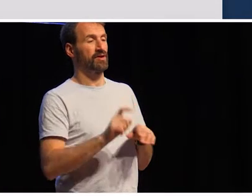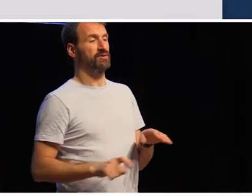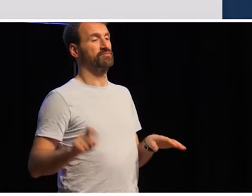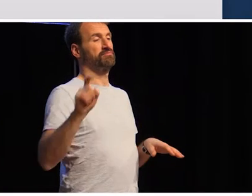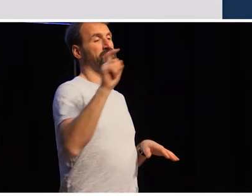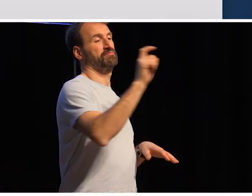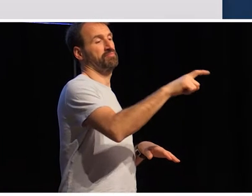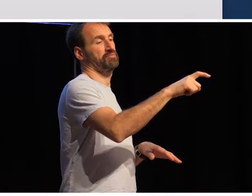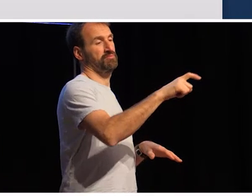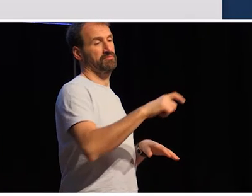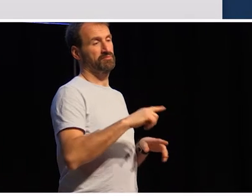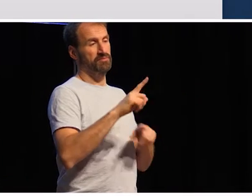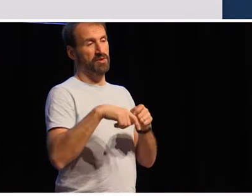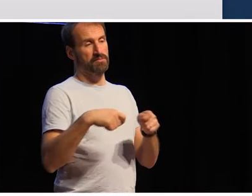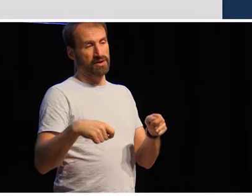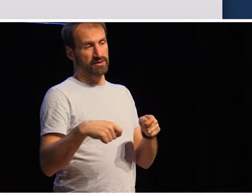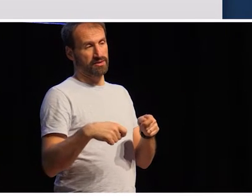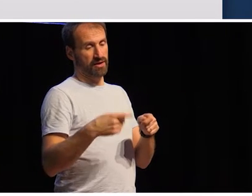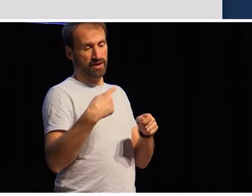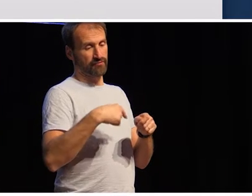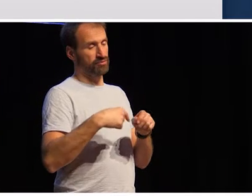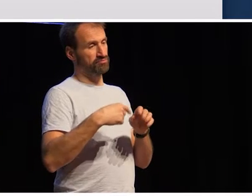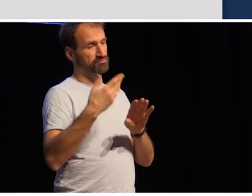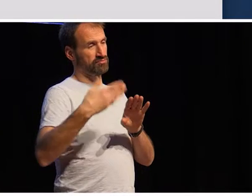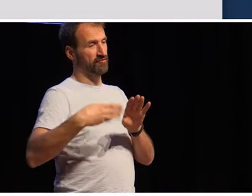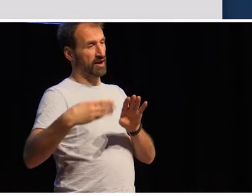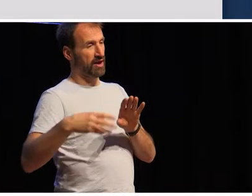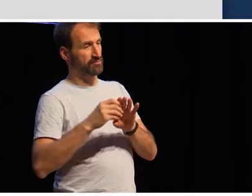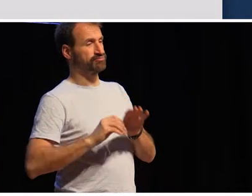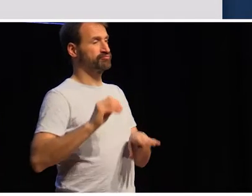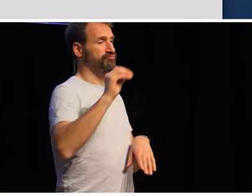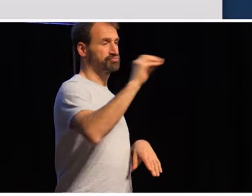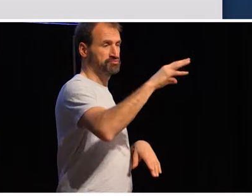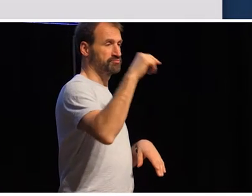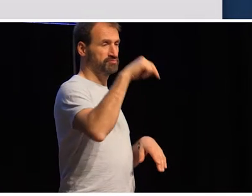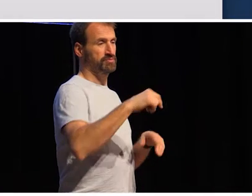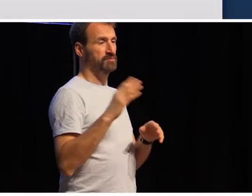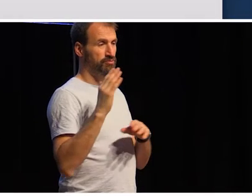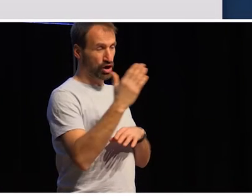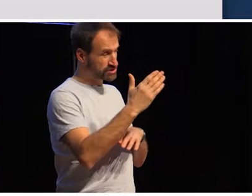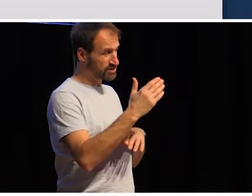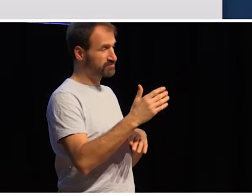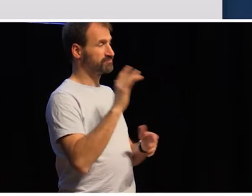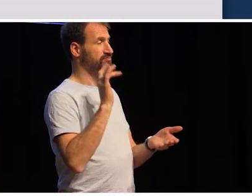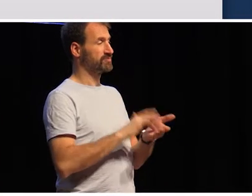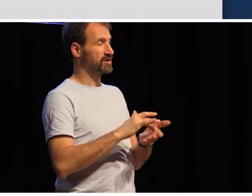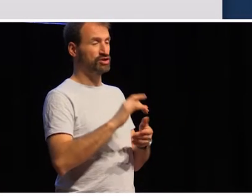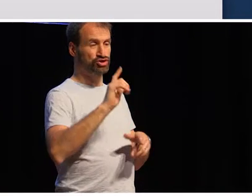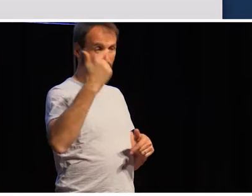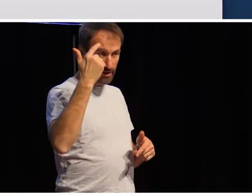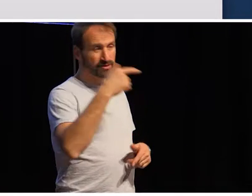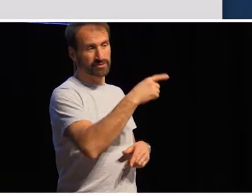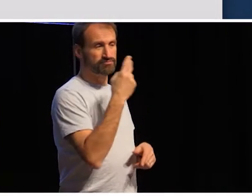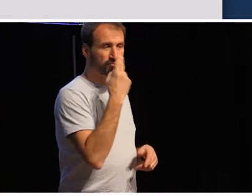dragging a bundle from the file system to the browser, click on start, and what I now see here is we have a new application